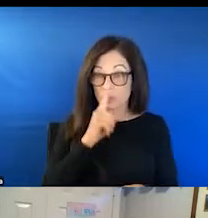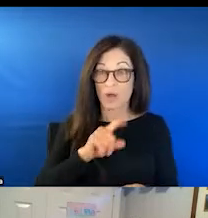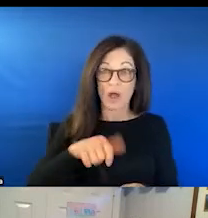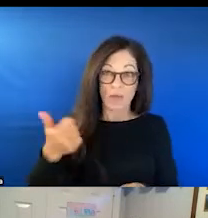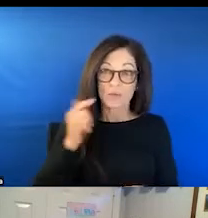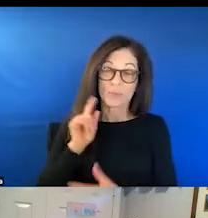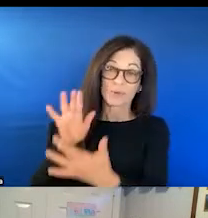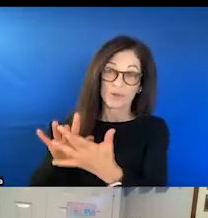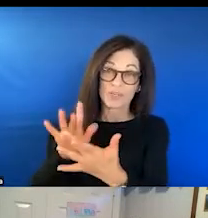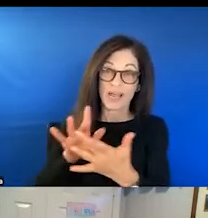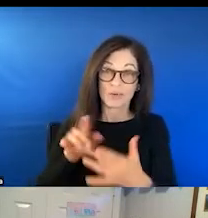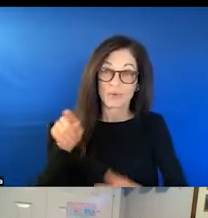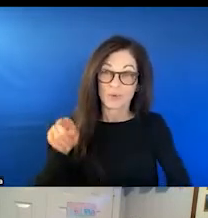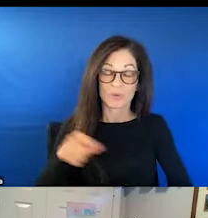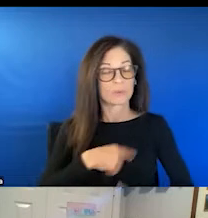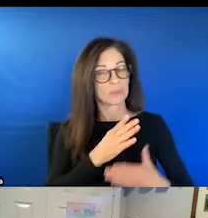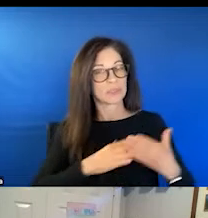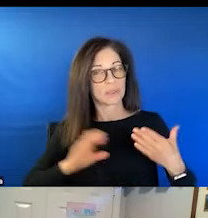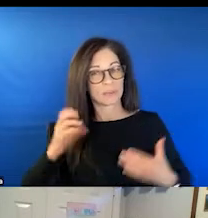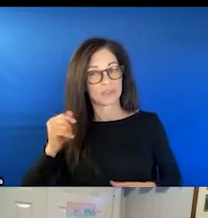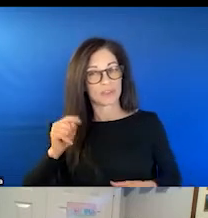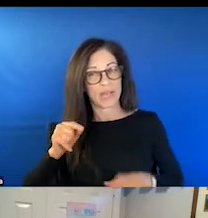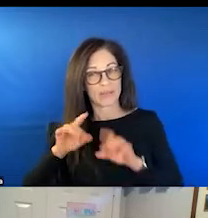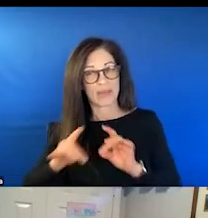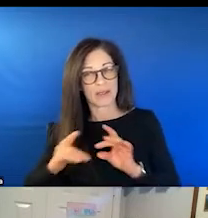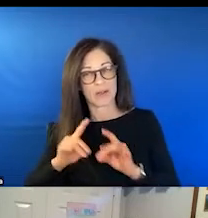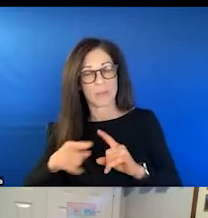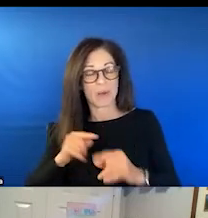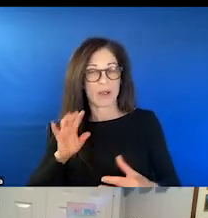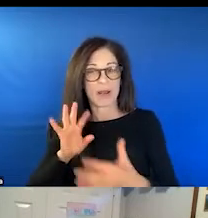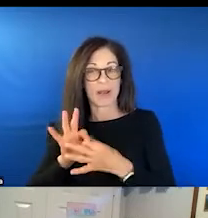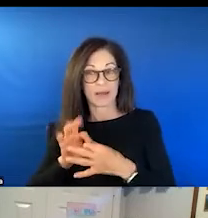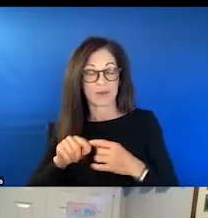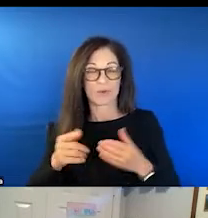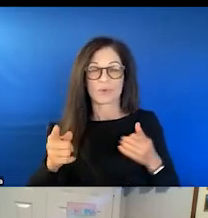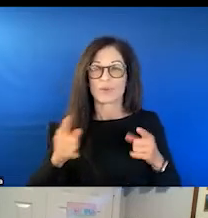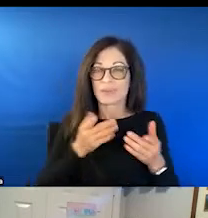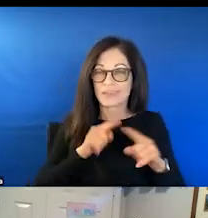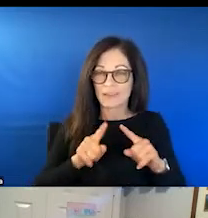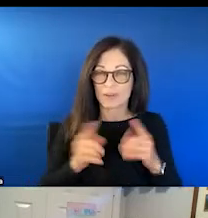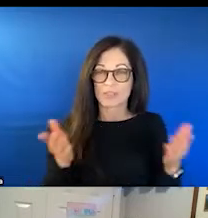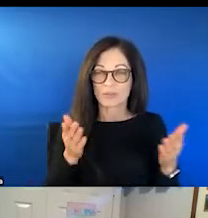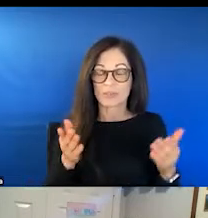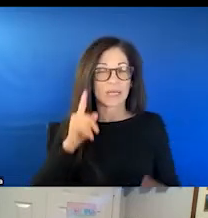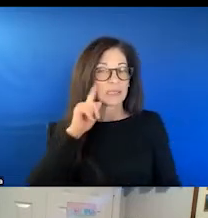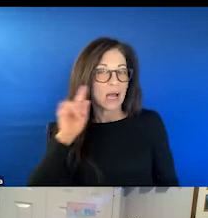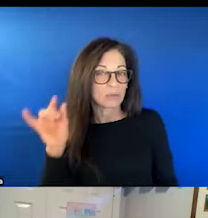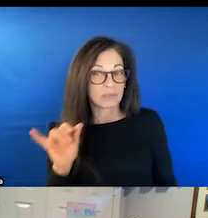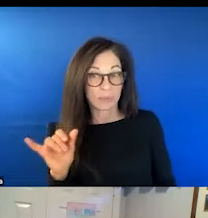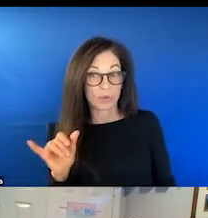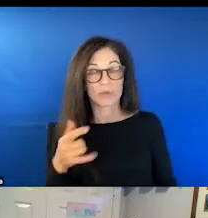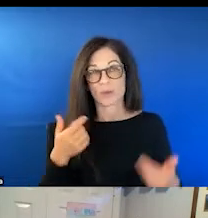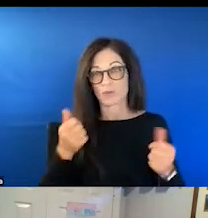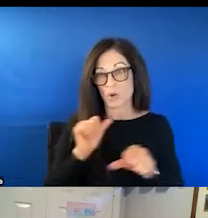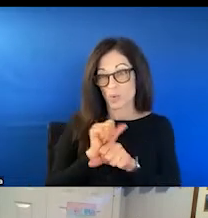reaching out to you. There have been some chats in the box about connecting to services that sound similar, that are trying to work